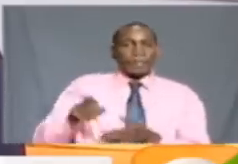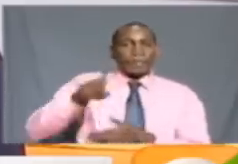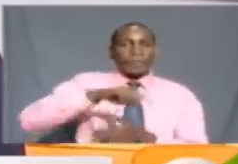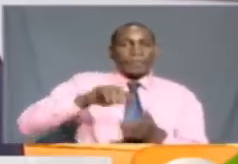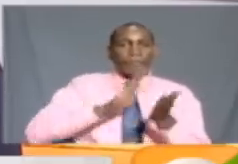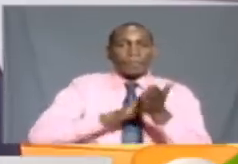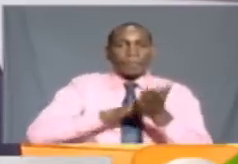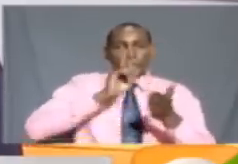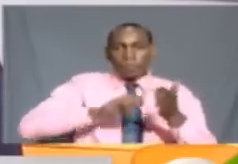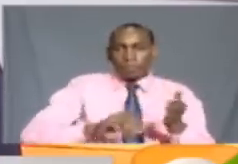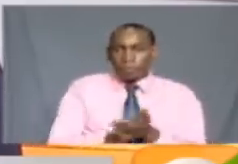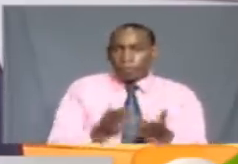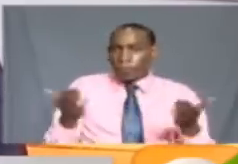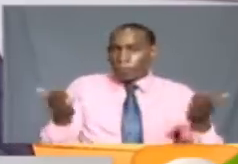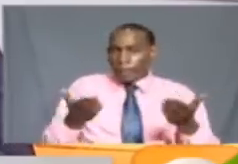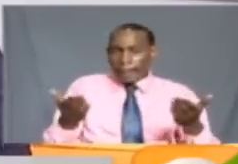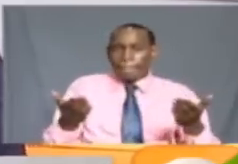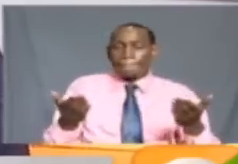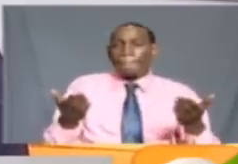is